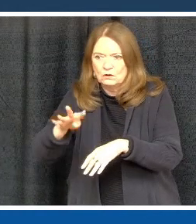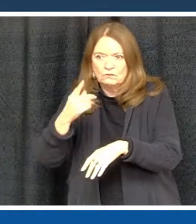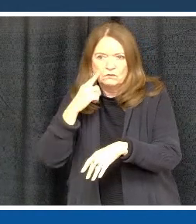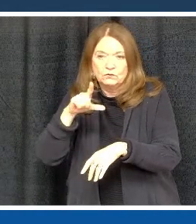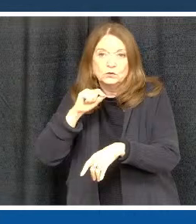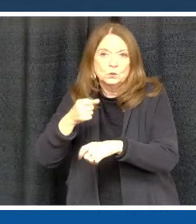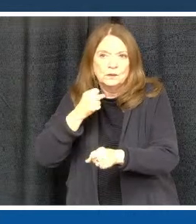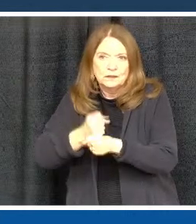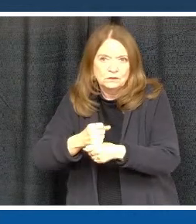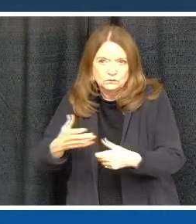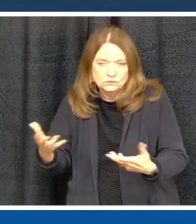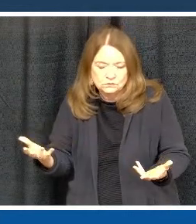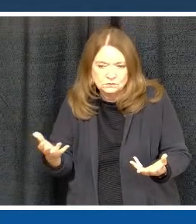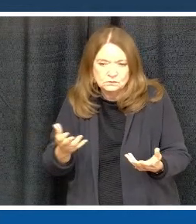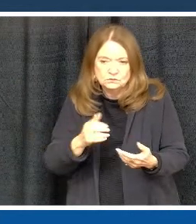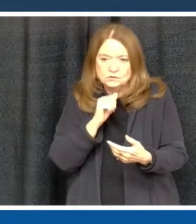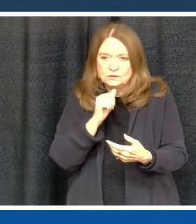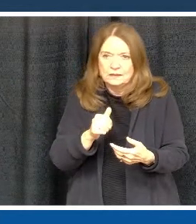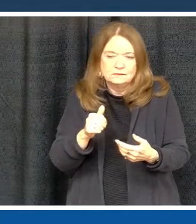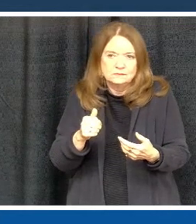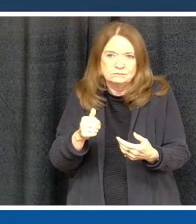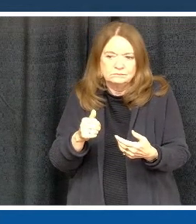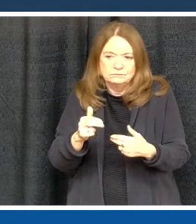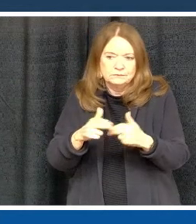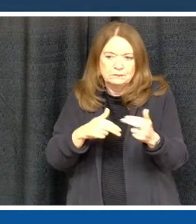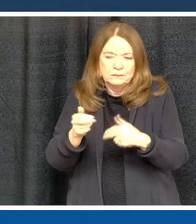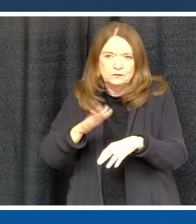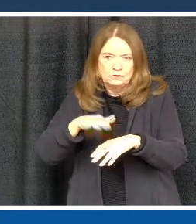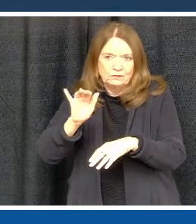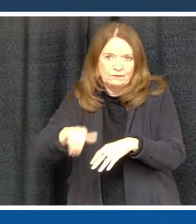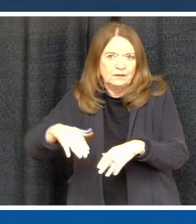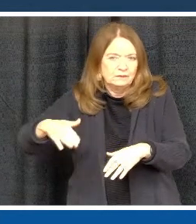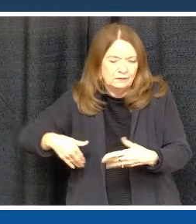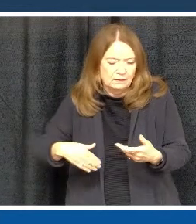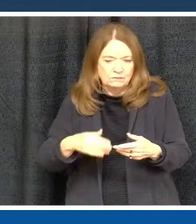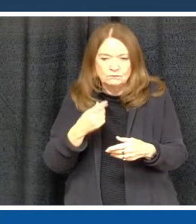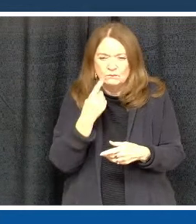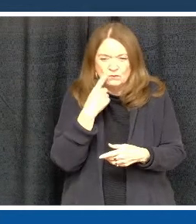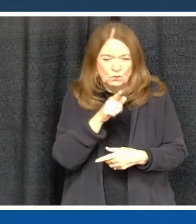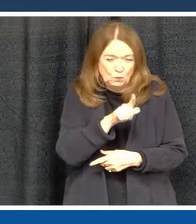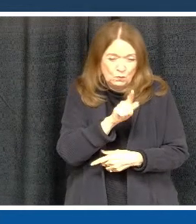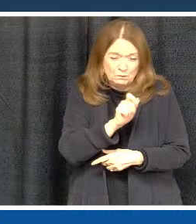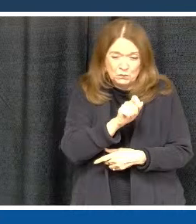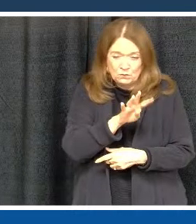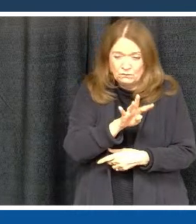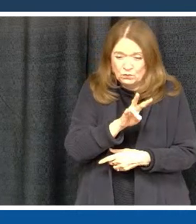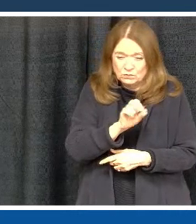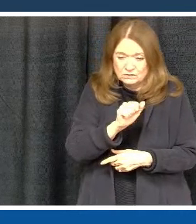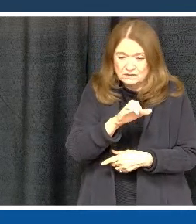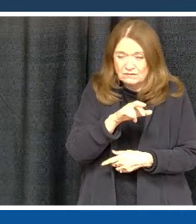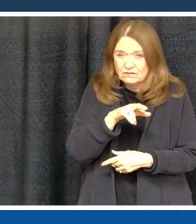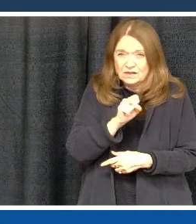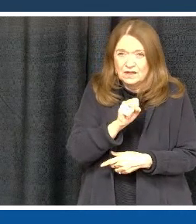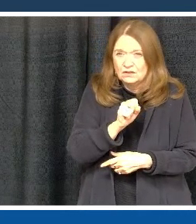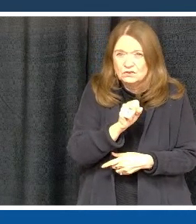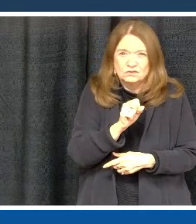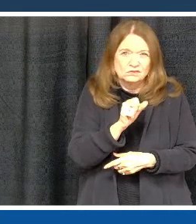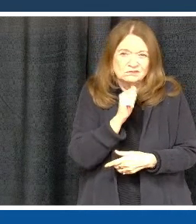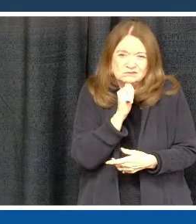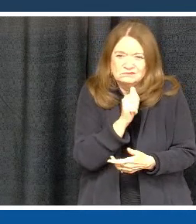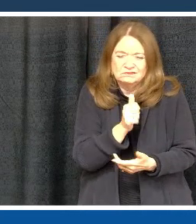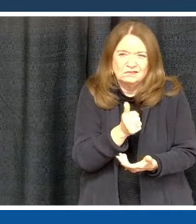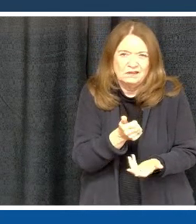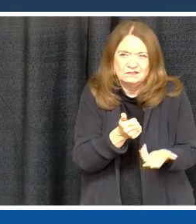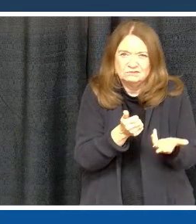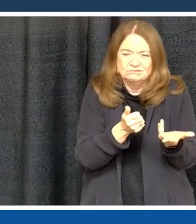20 years. Just hasn't developed. So again, for just the 1.47 acres, it's not gonna trigger needing